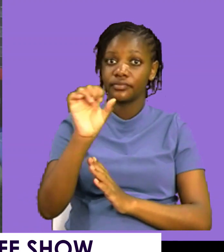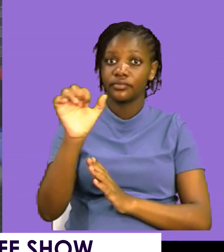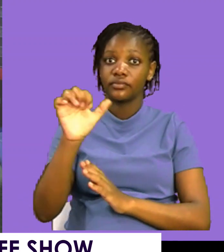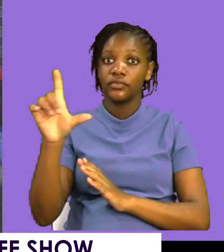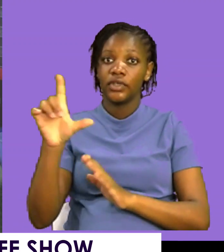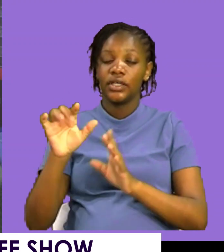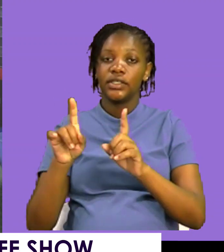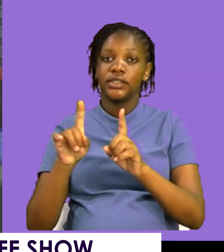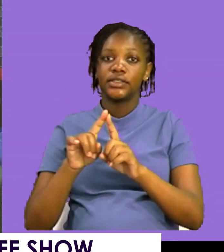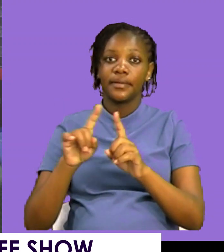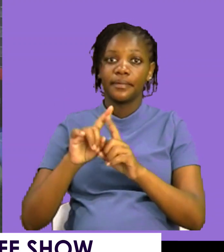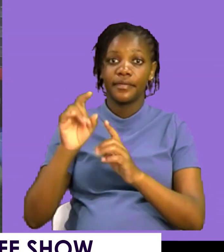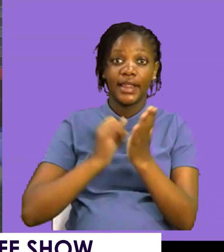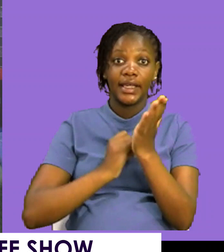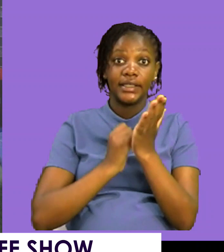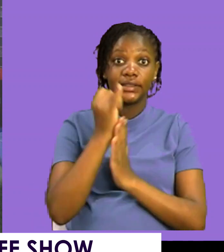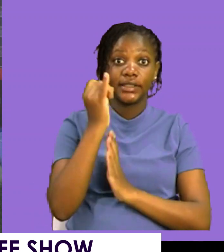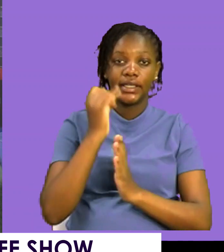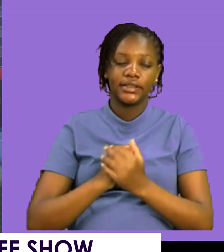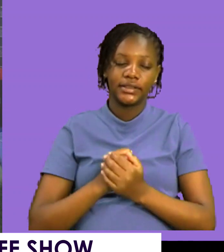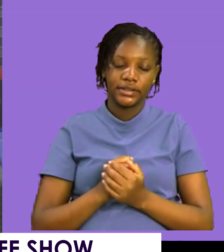lies the intellect.